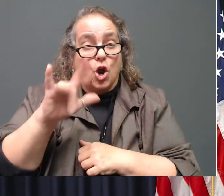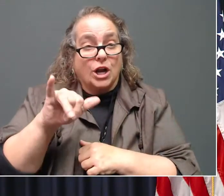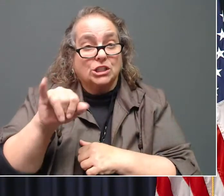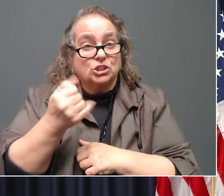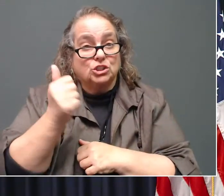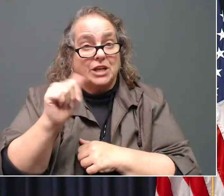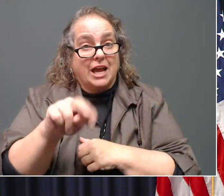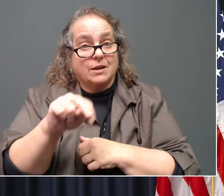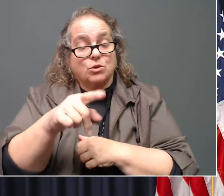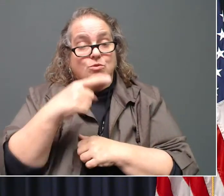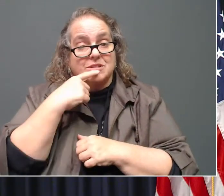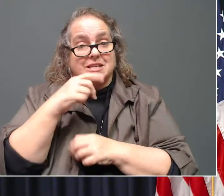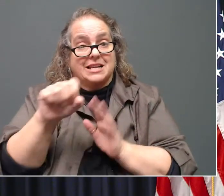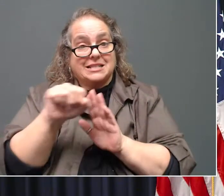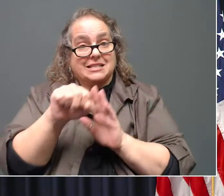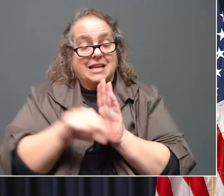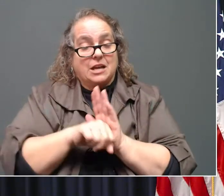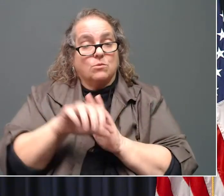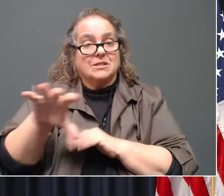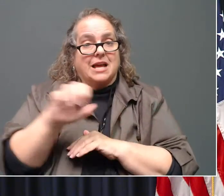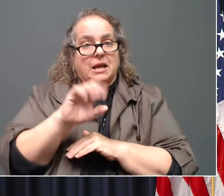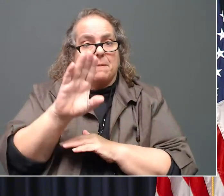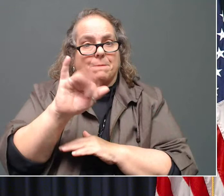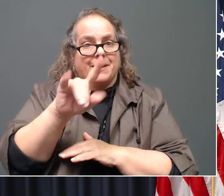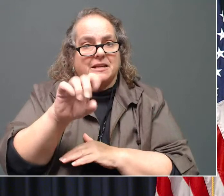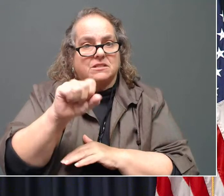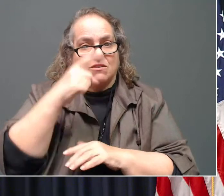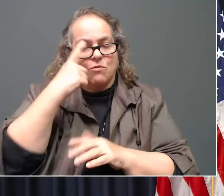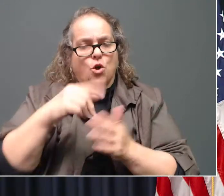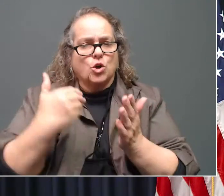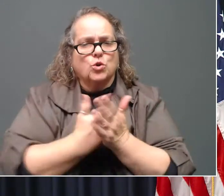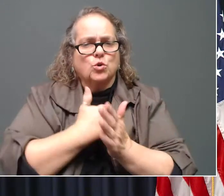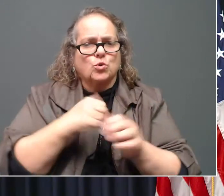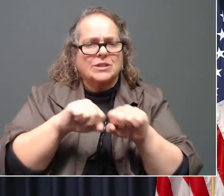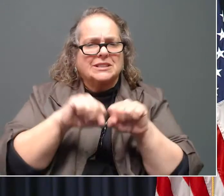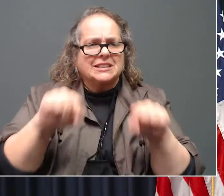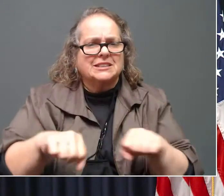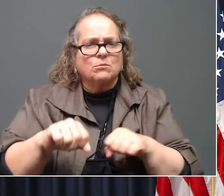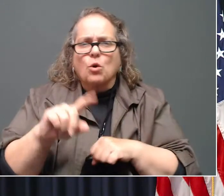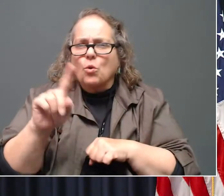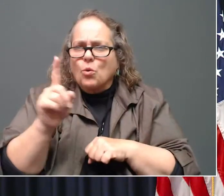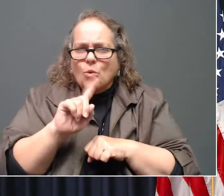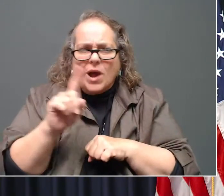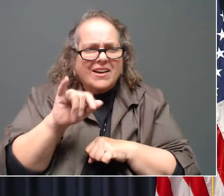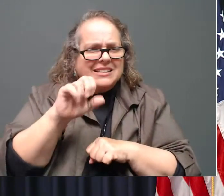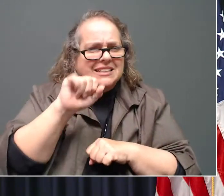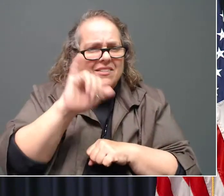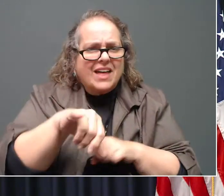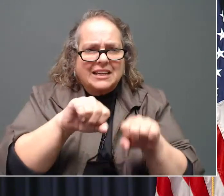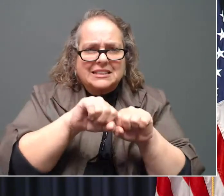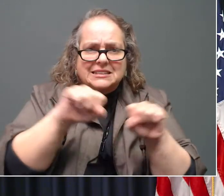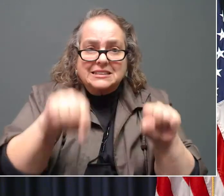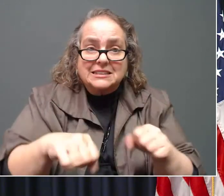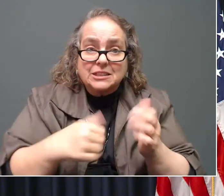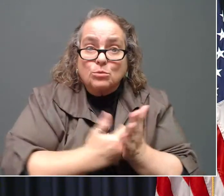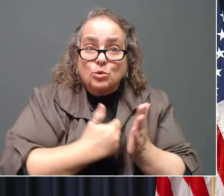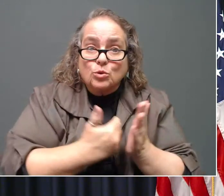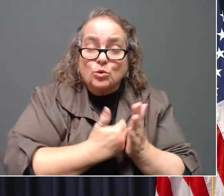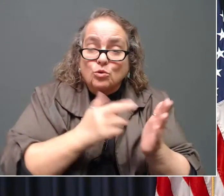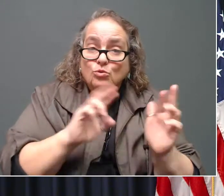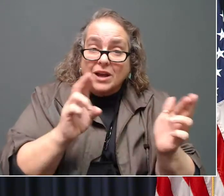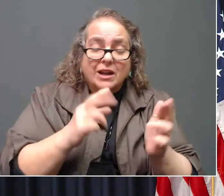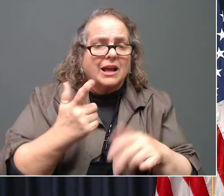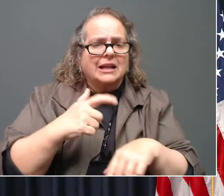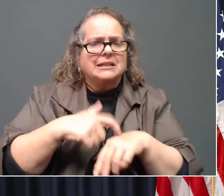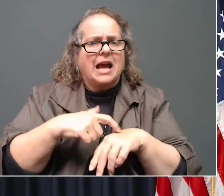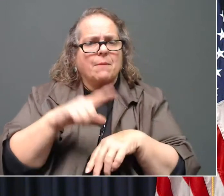taking bids for a brand new system. Where does that stand, and what is the timeline? People do want hope.